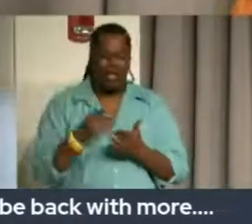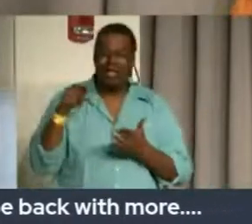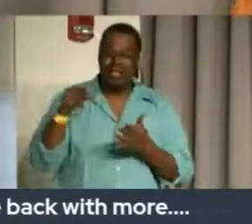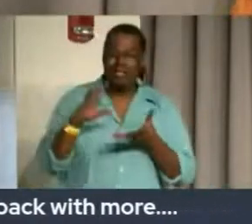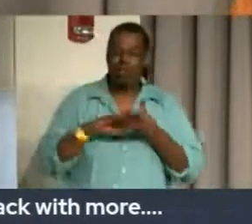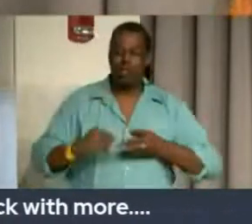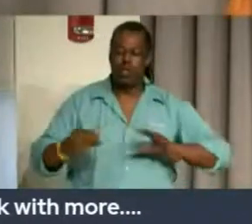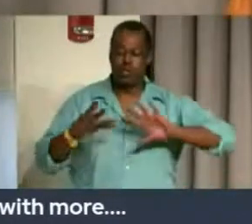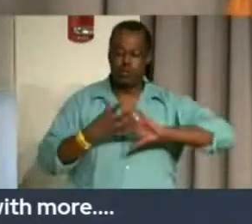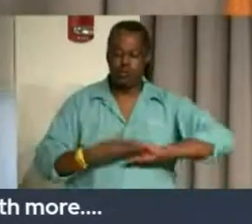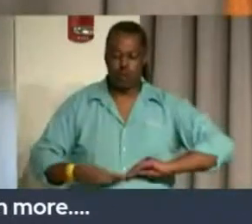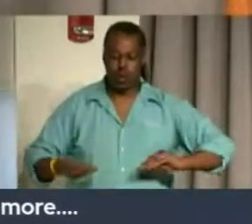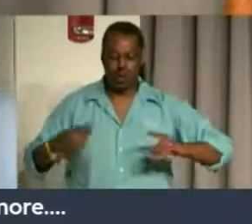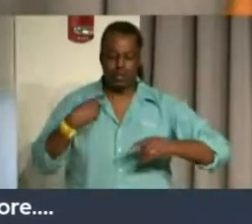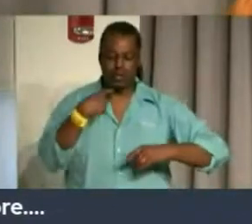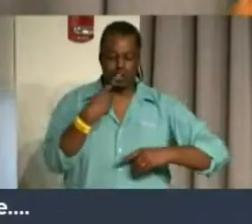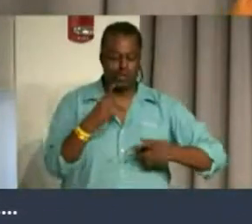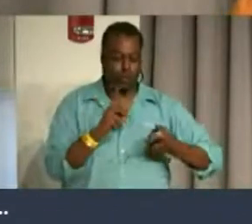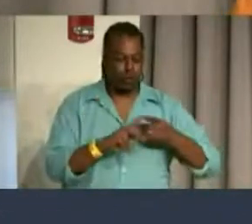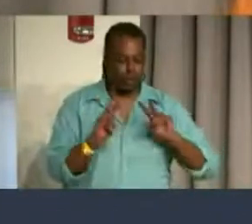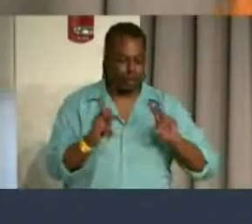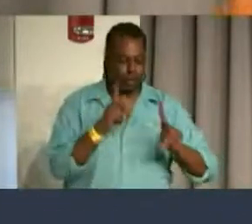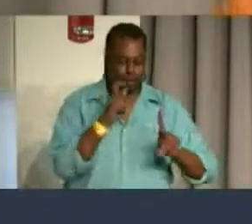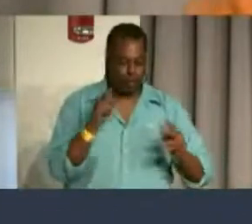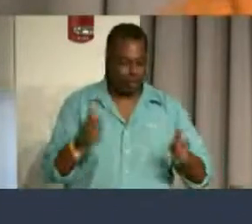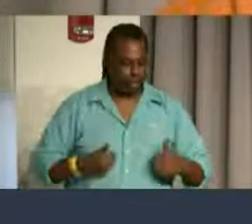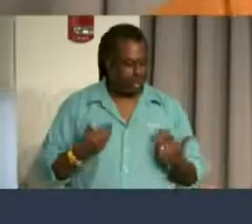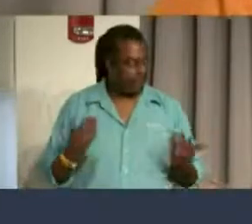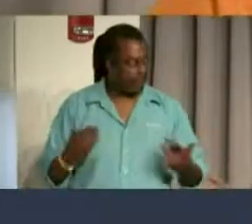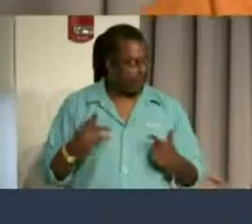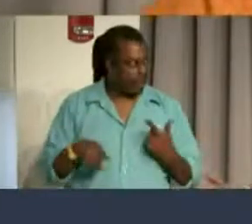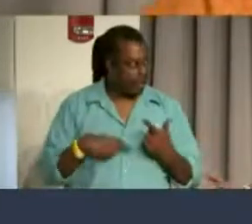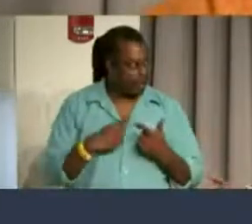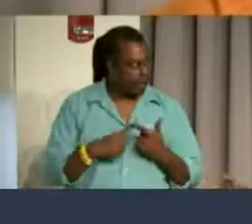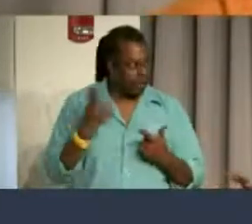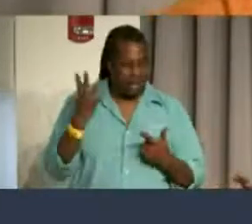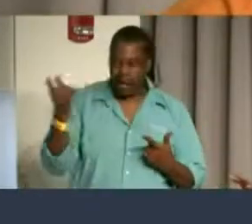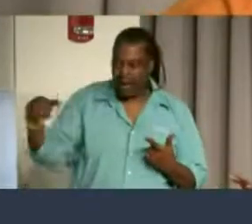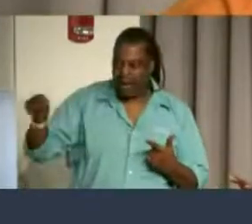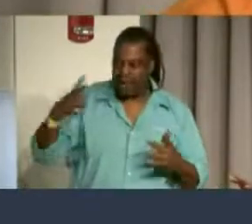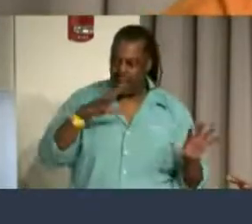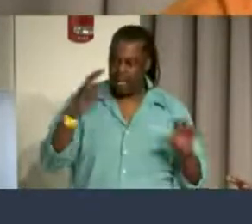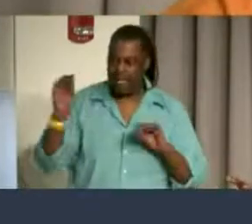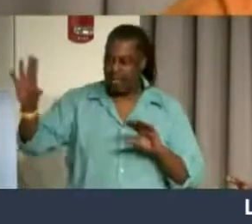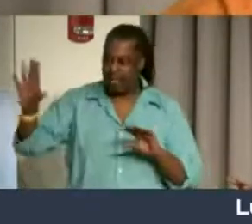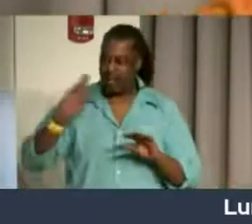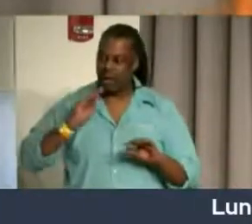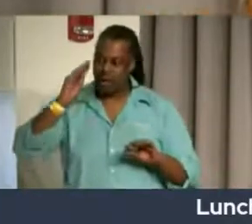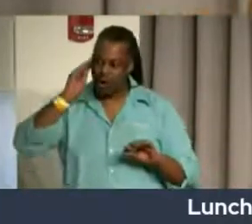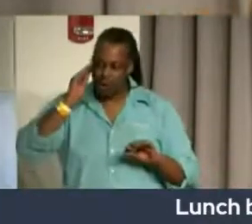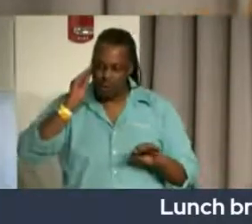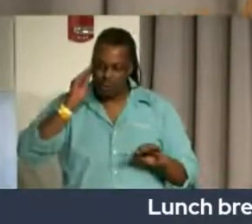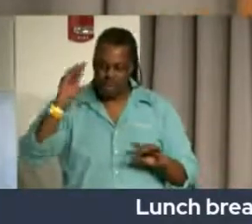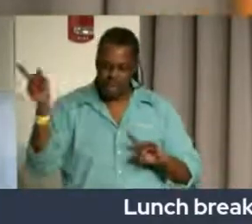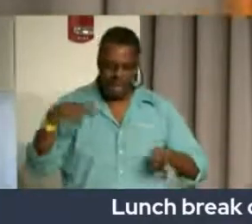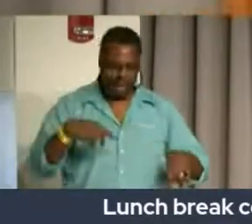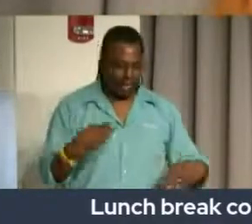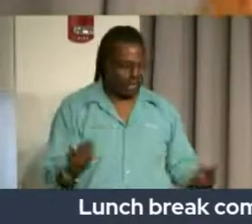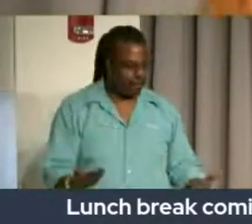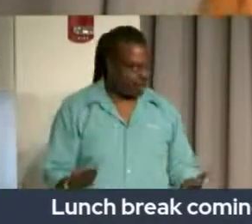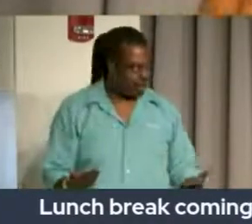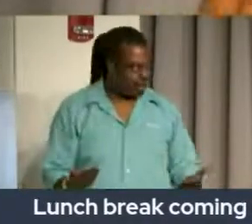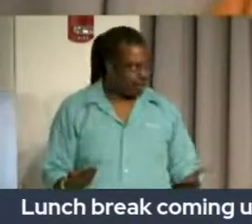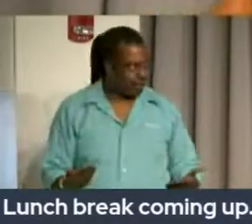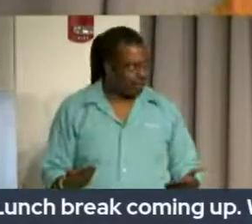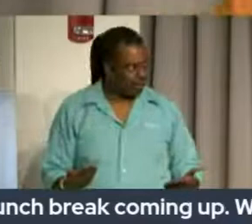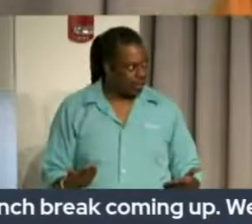told to the people who were here about why they were leaving their lands and coming, and we said,